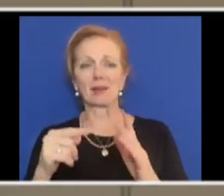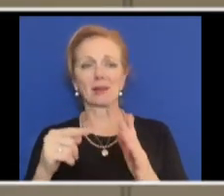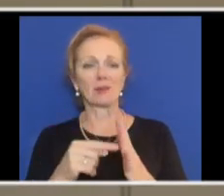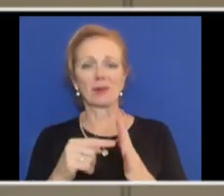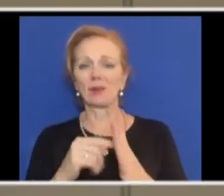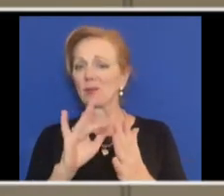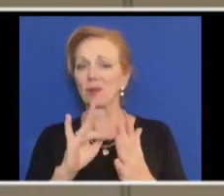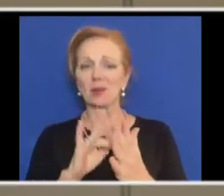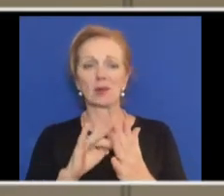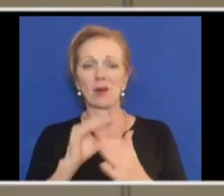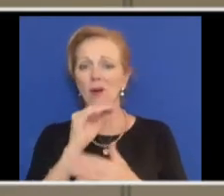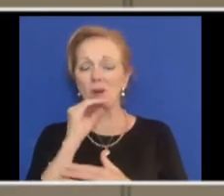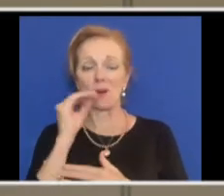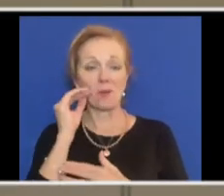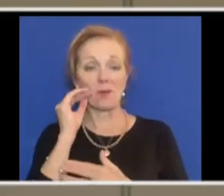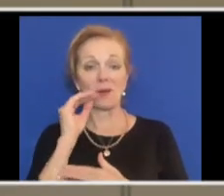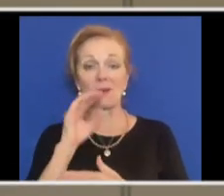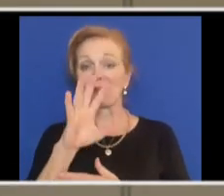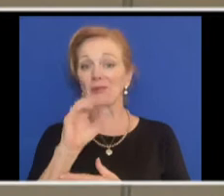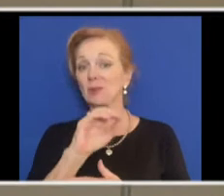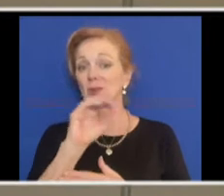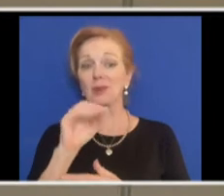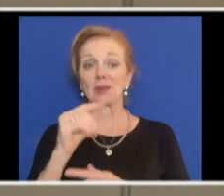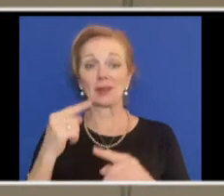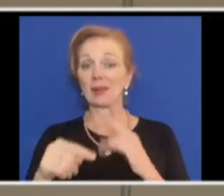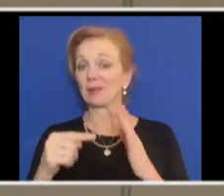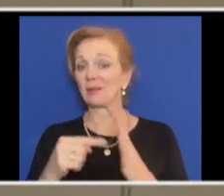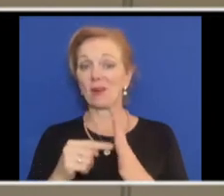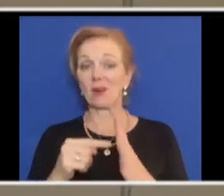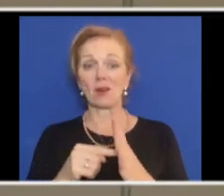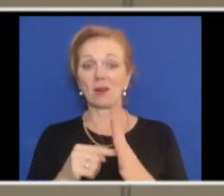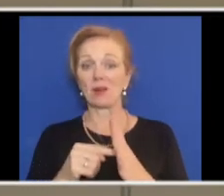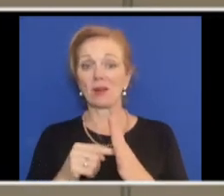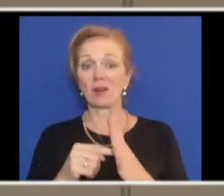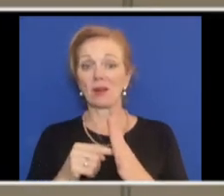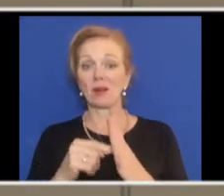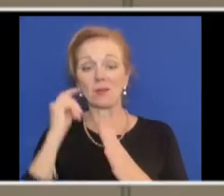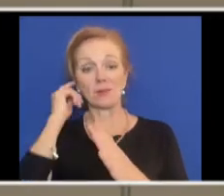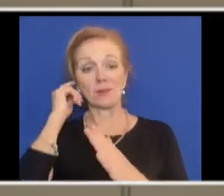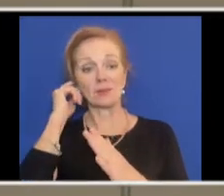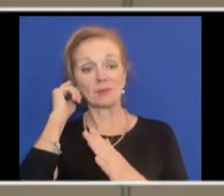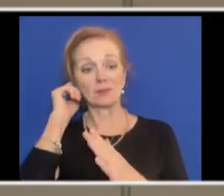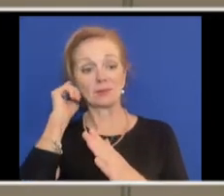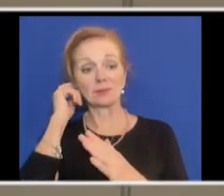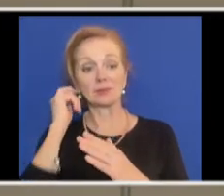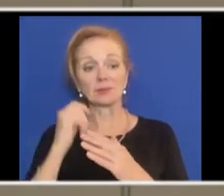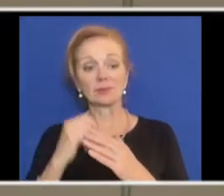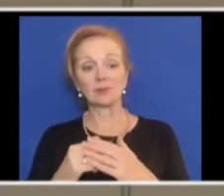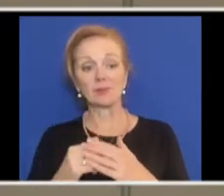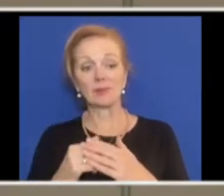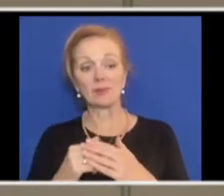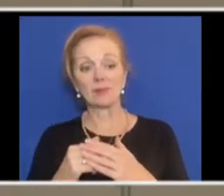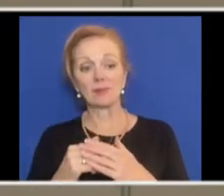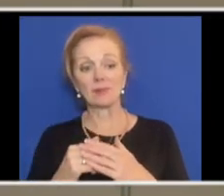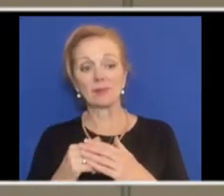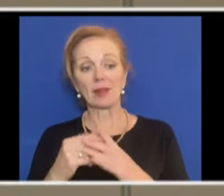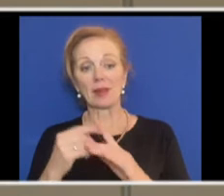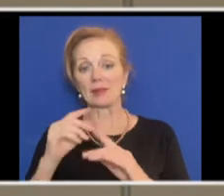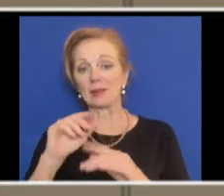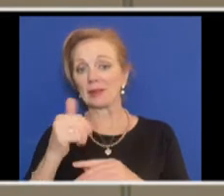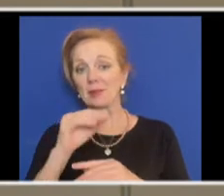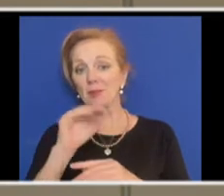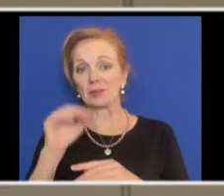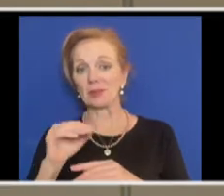of a home fifty percent can't afford that um uh that ten percentile